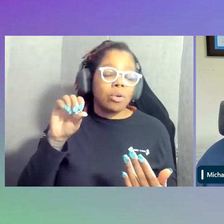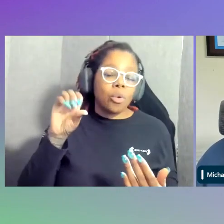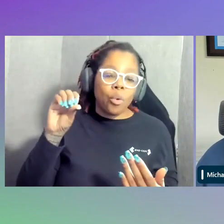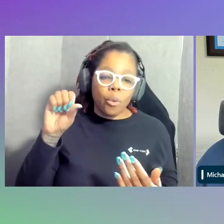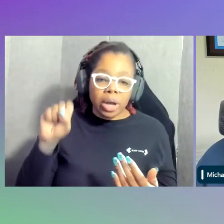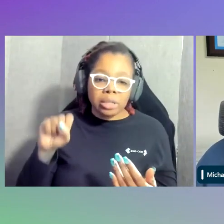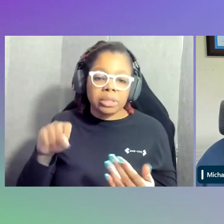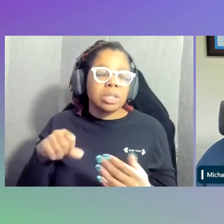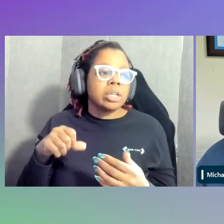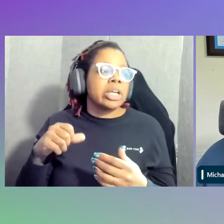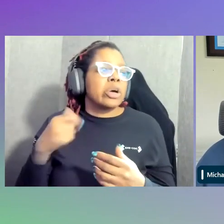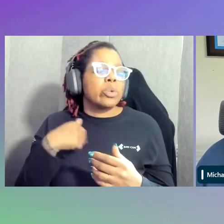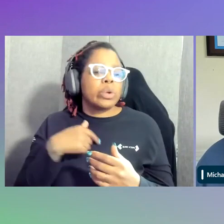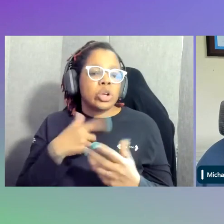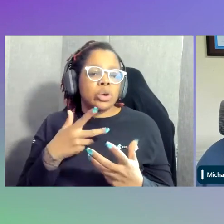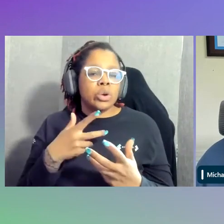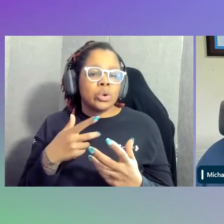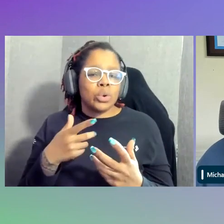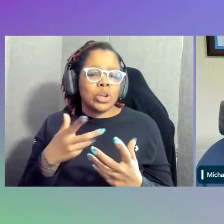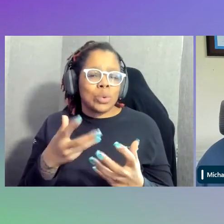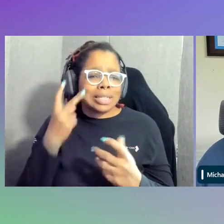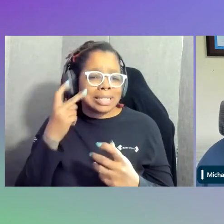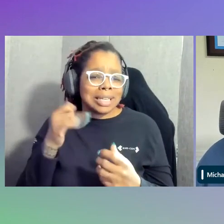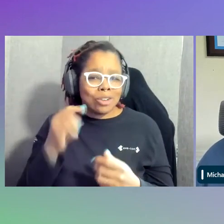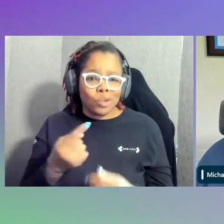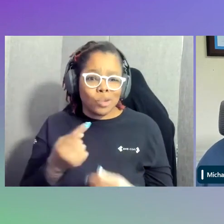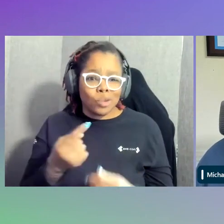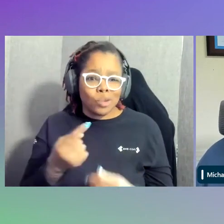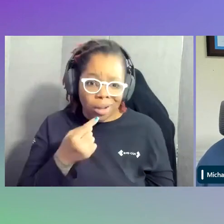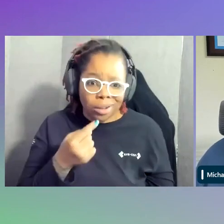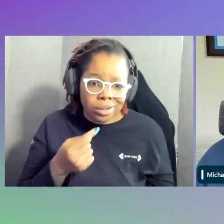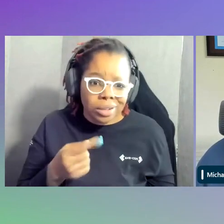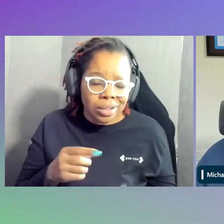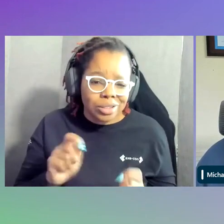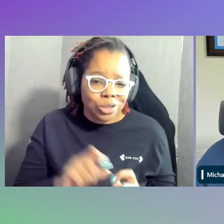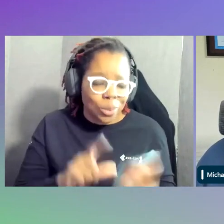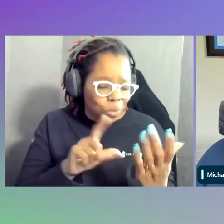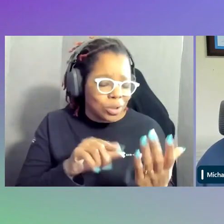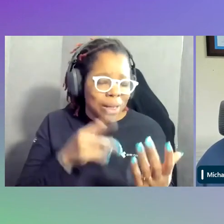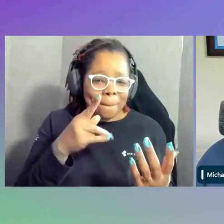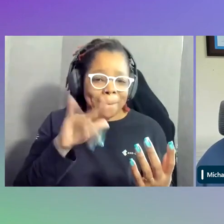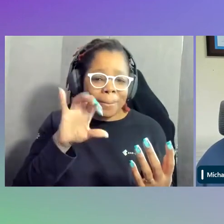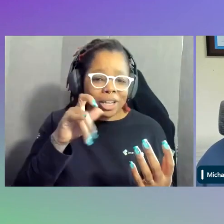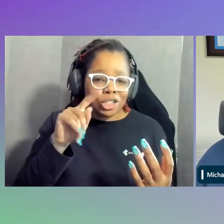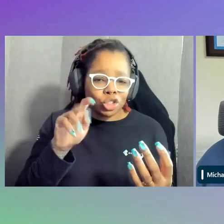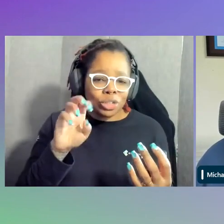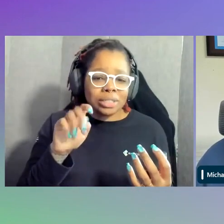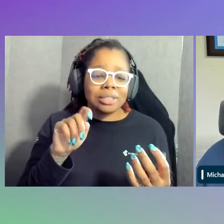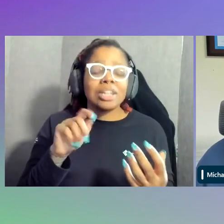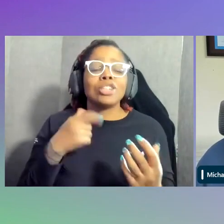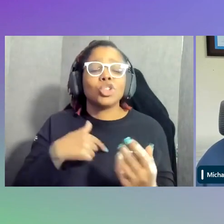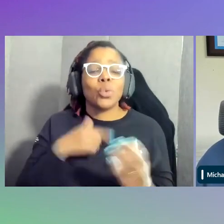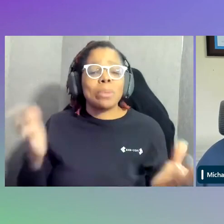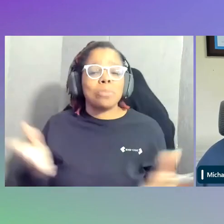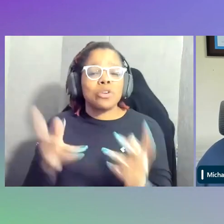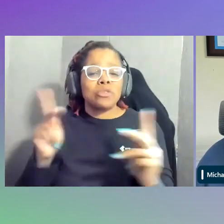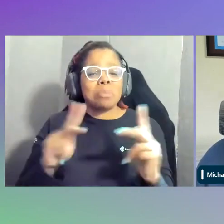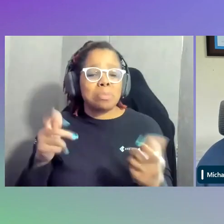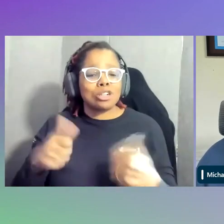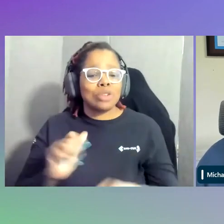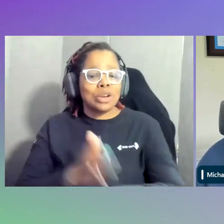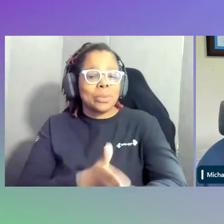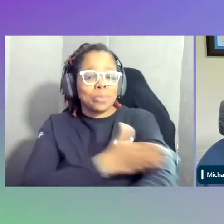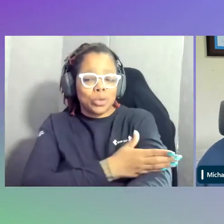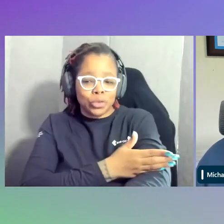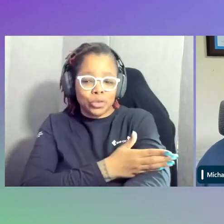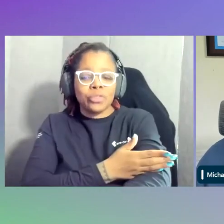show how we're like sucking in some parts of the user flow, so we can motivate people to improve that